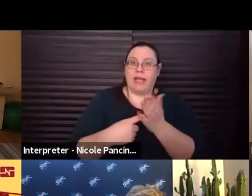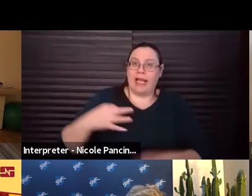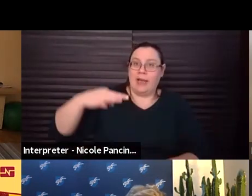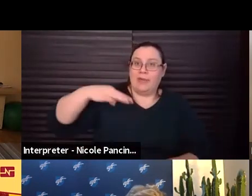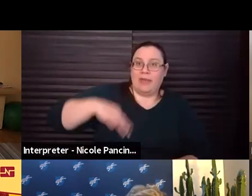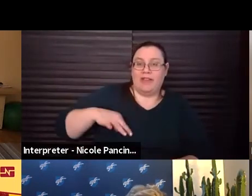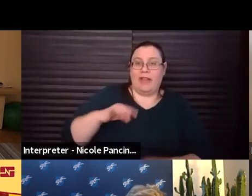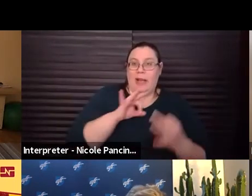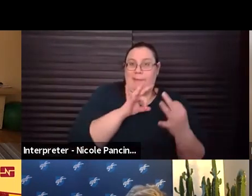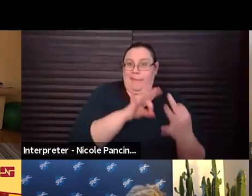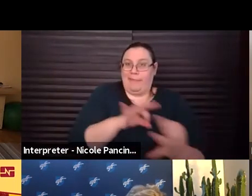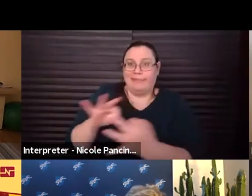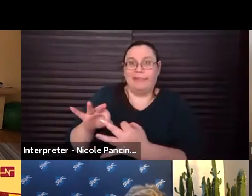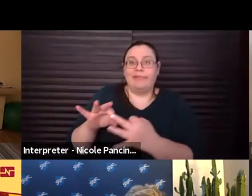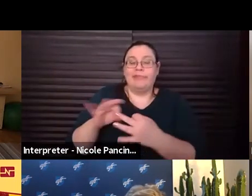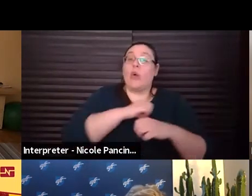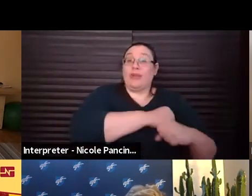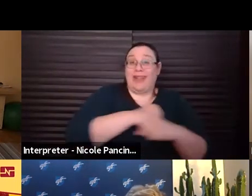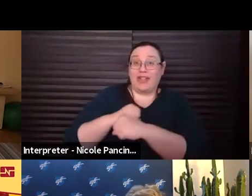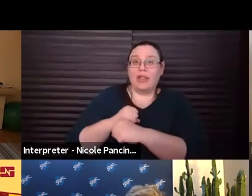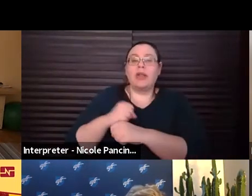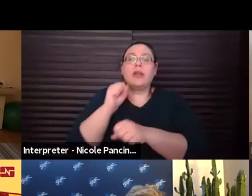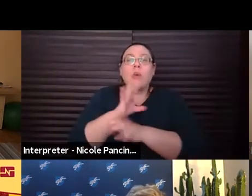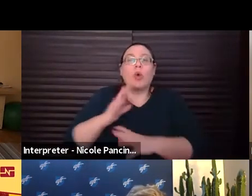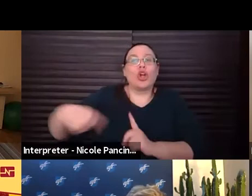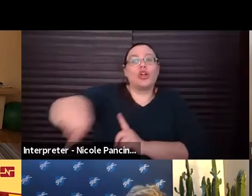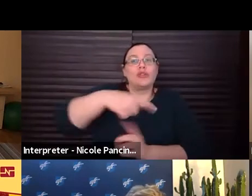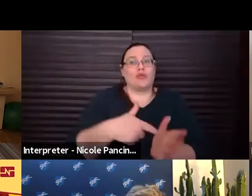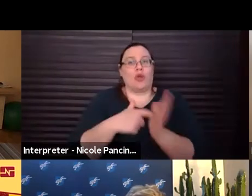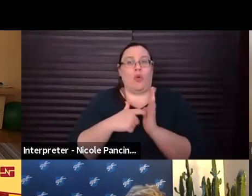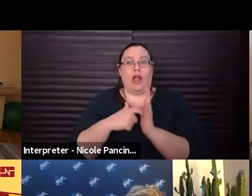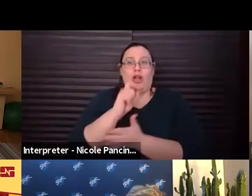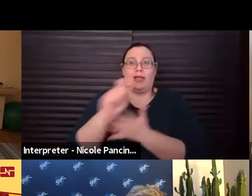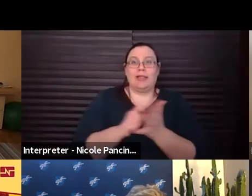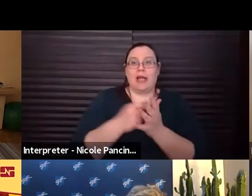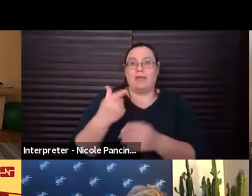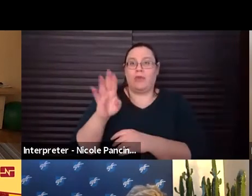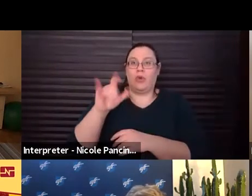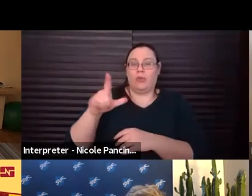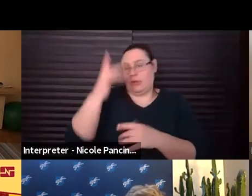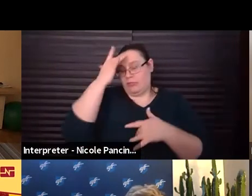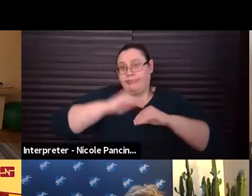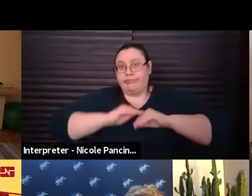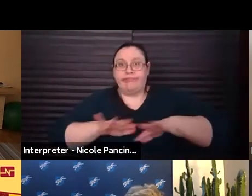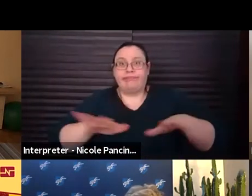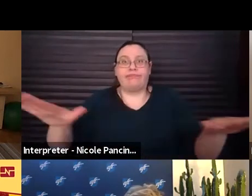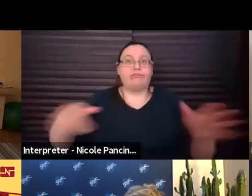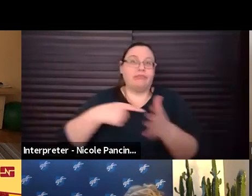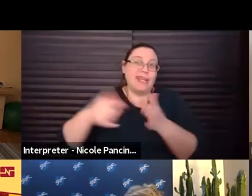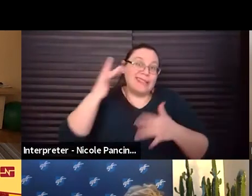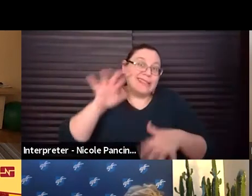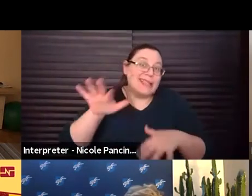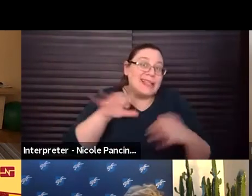protections that workers and workplaces require in an age of global pandemics. Paid sick leave when a